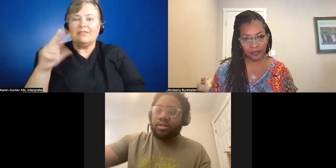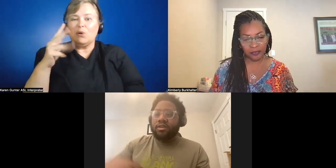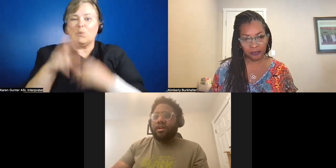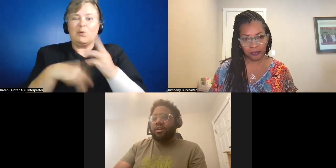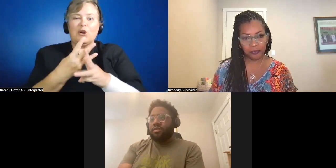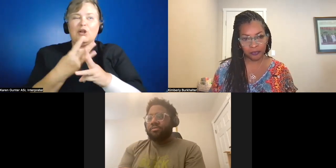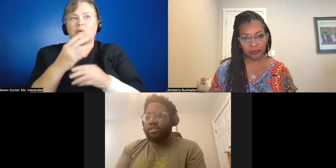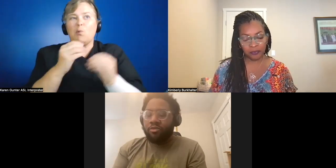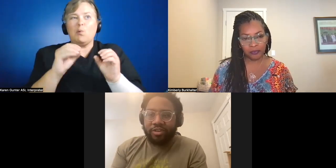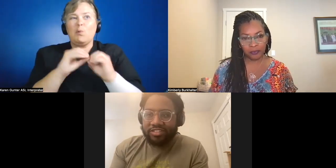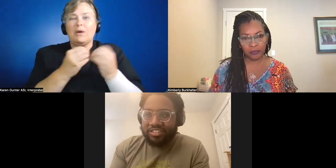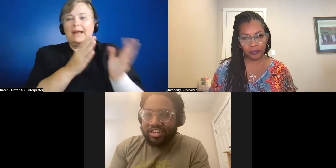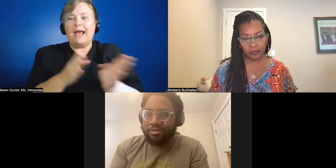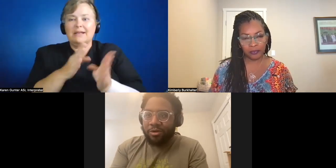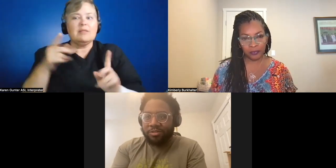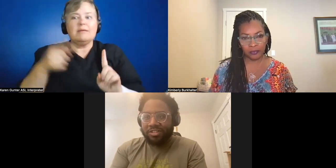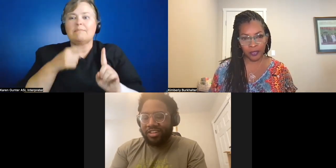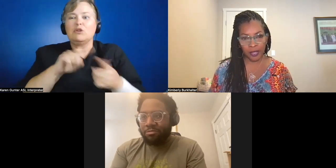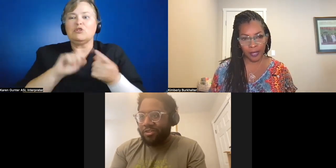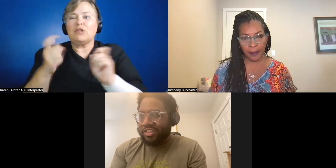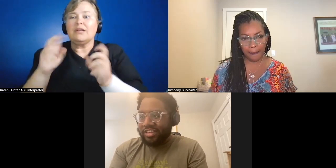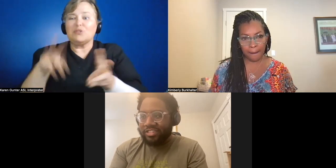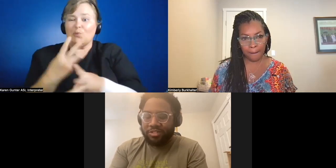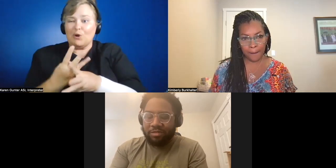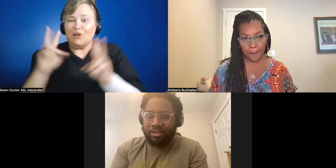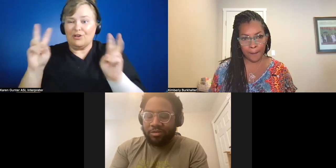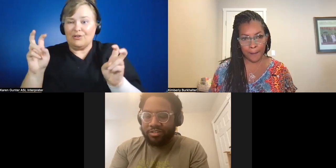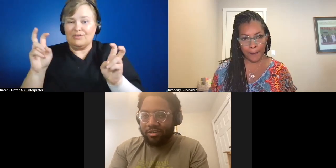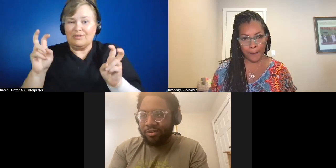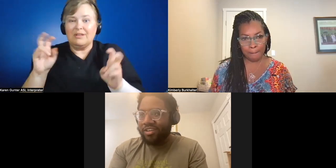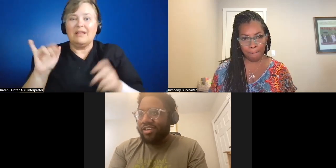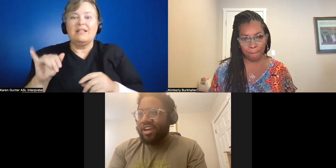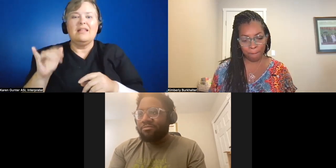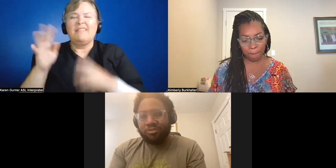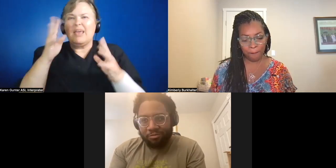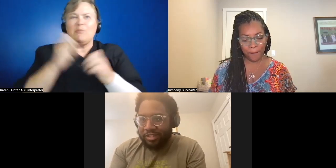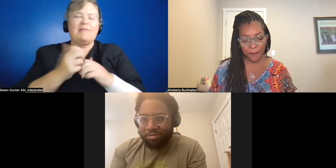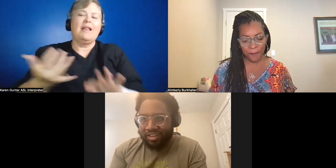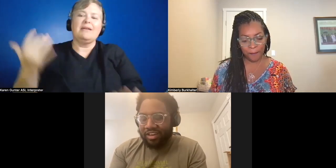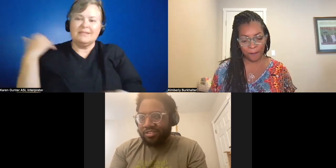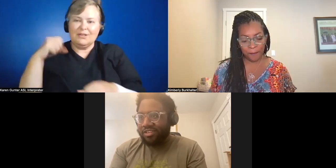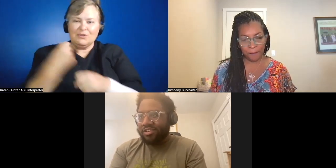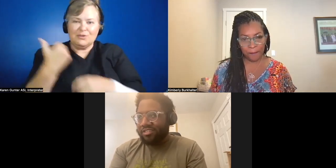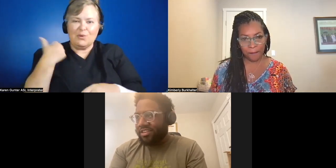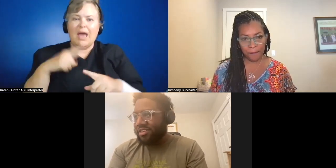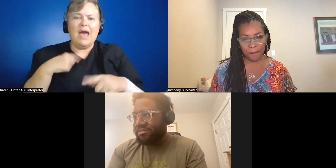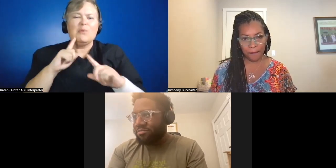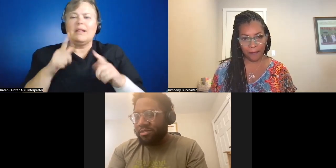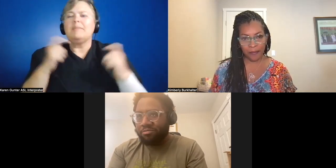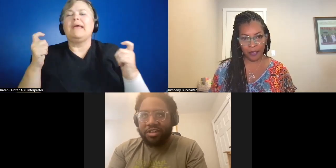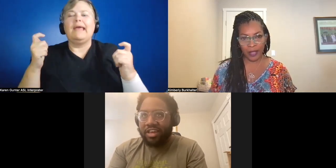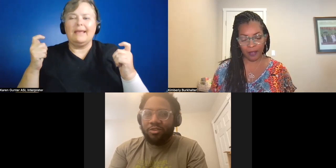organizer. The point is to change the world was the name of her collection, which came out a couple years ago. I'm really big. I was